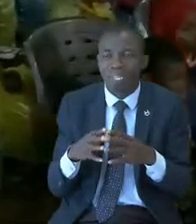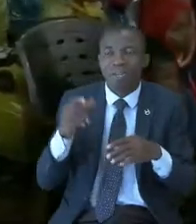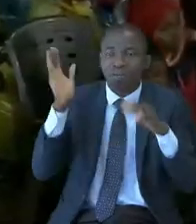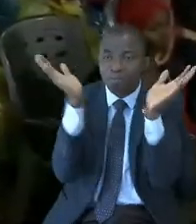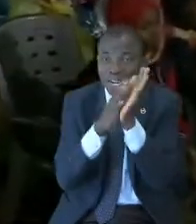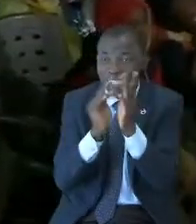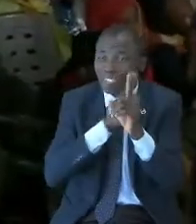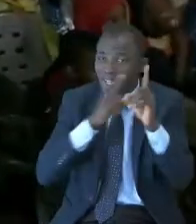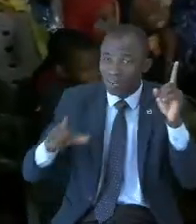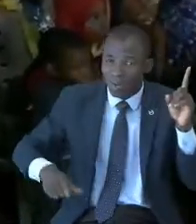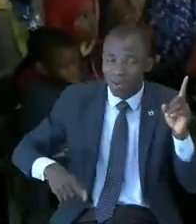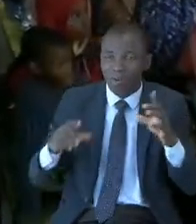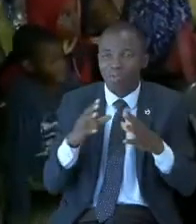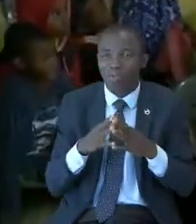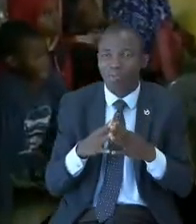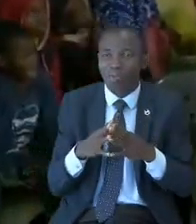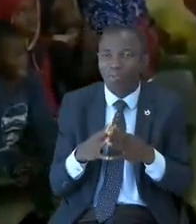Praise the Lord!